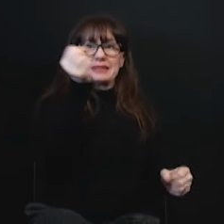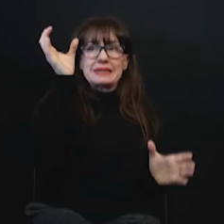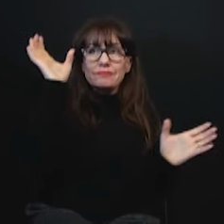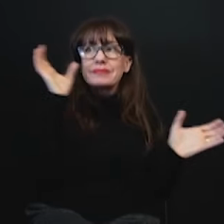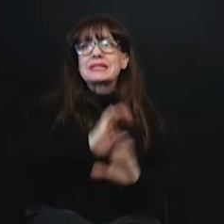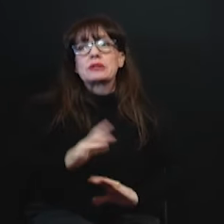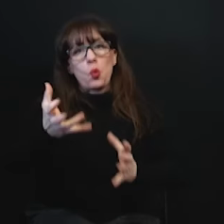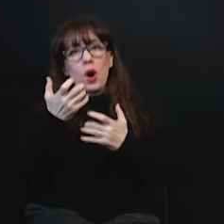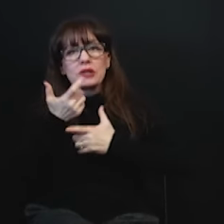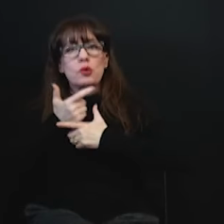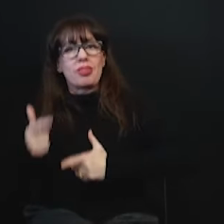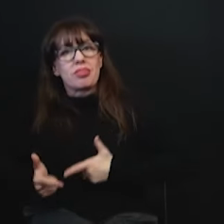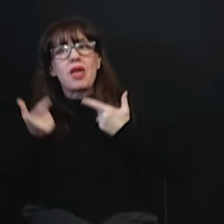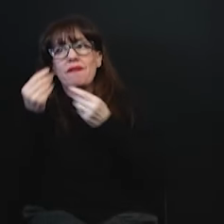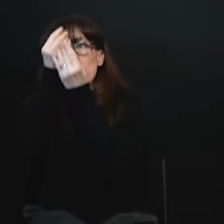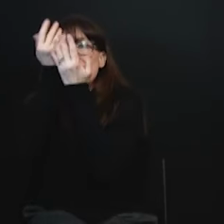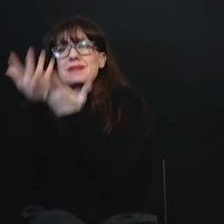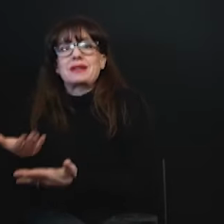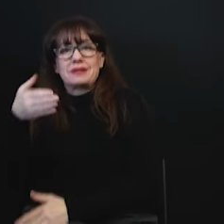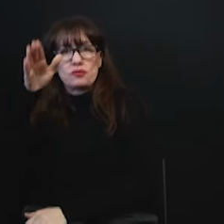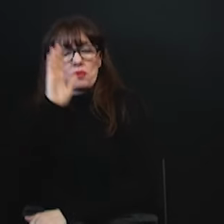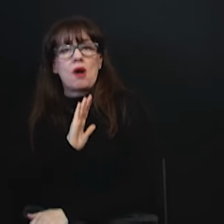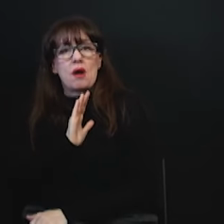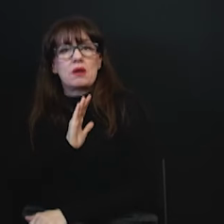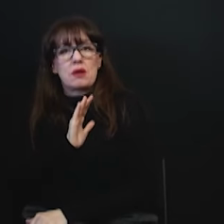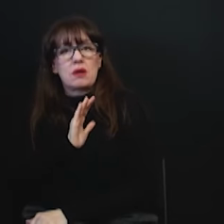live in obedience to God.